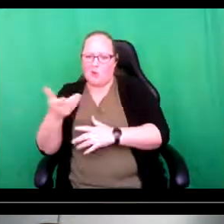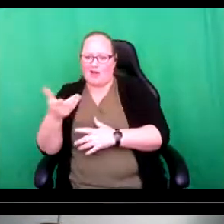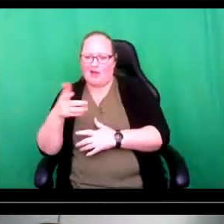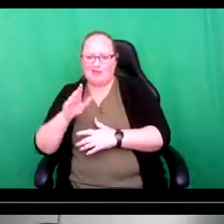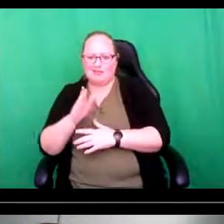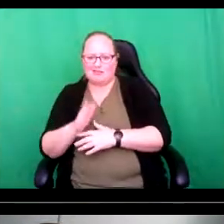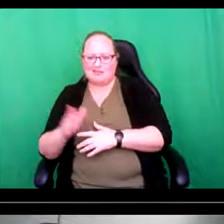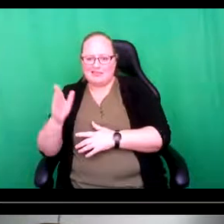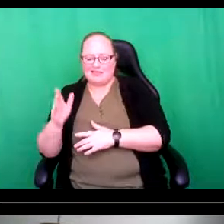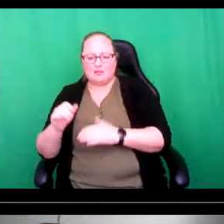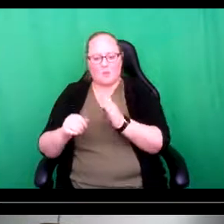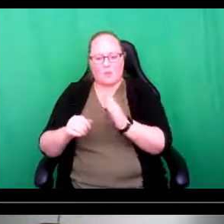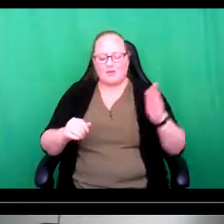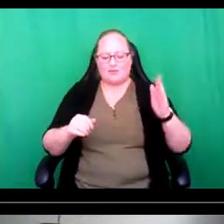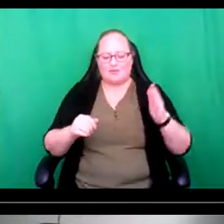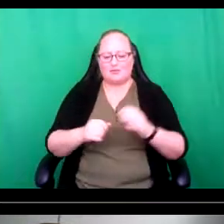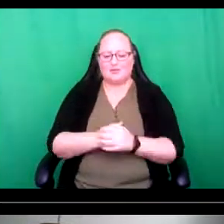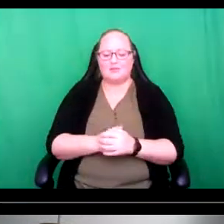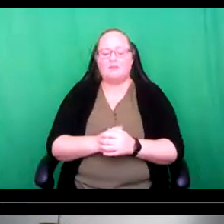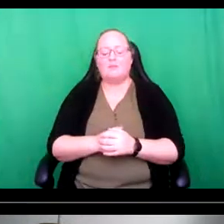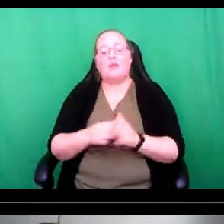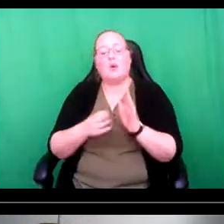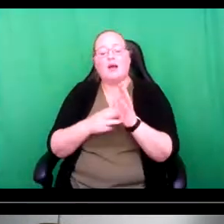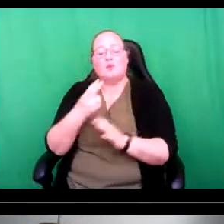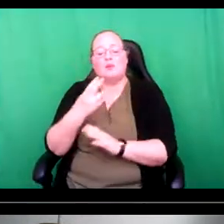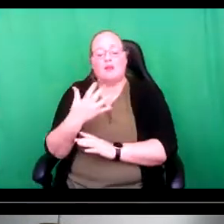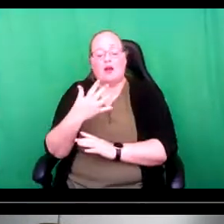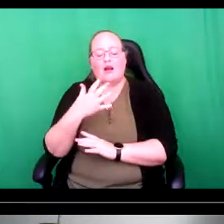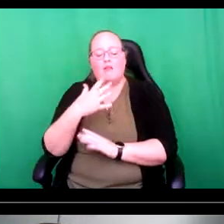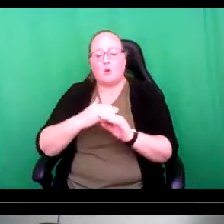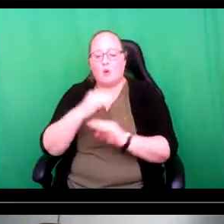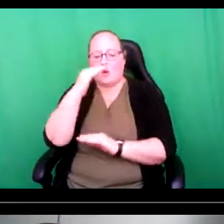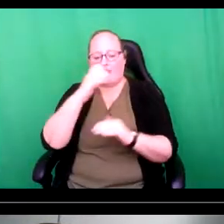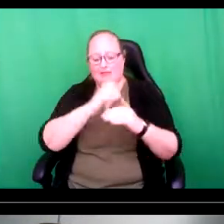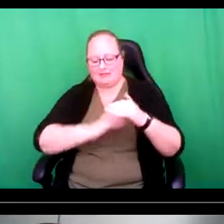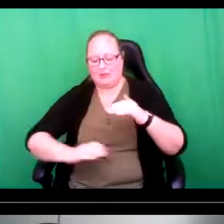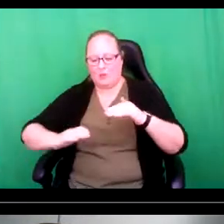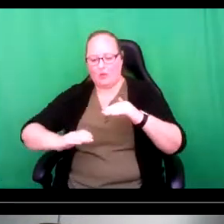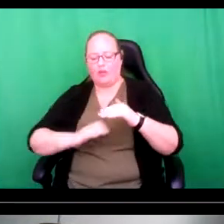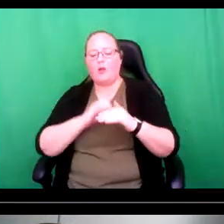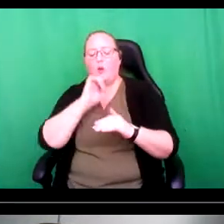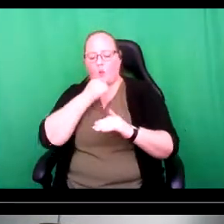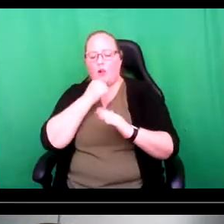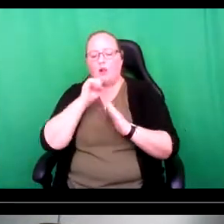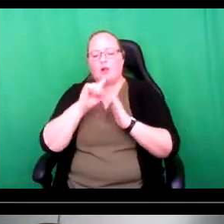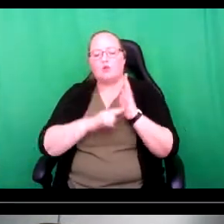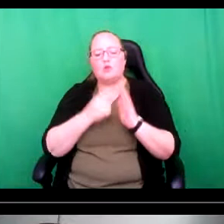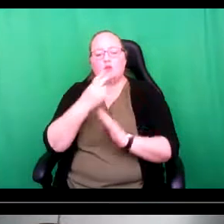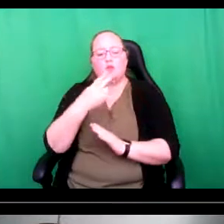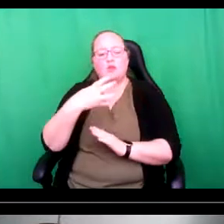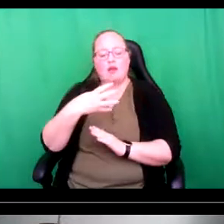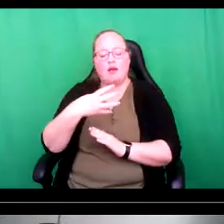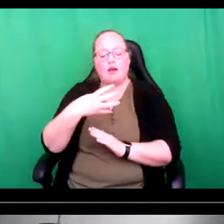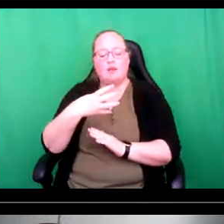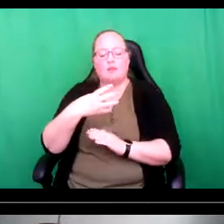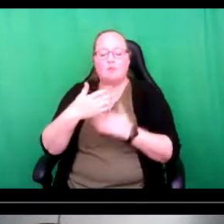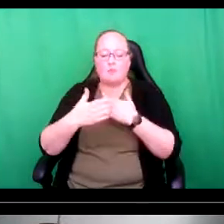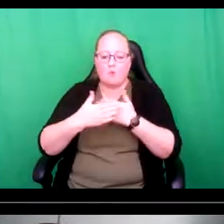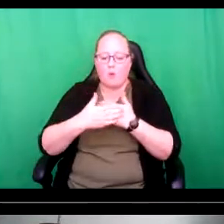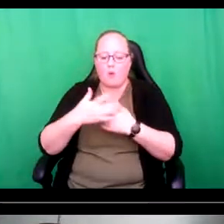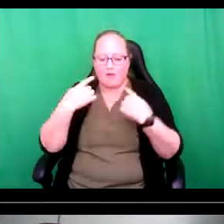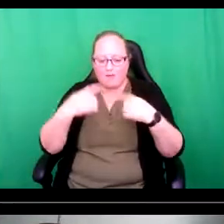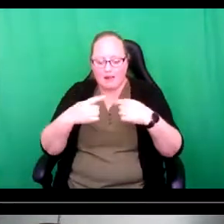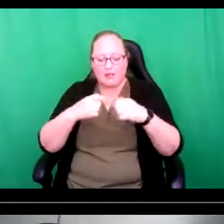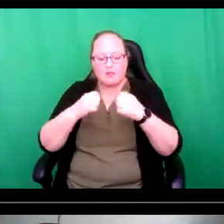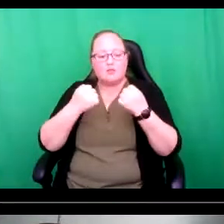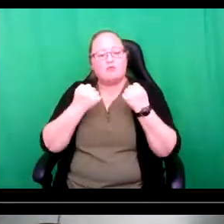the M25 to the north and south of junction 29 and through the junction. So it'll be 4 lanes in